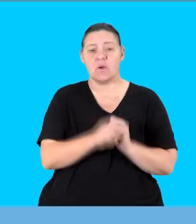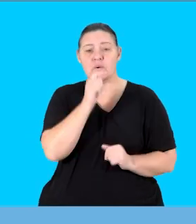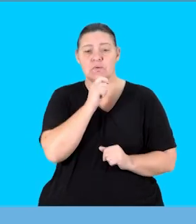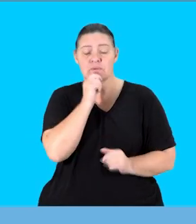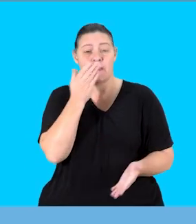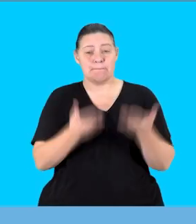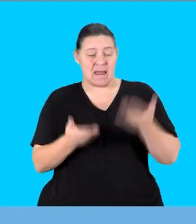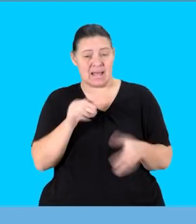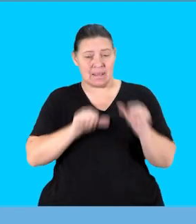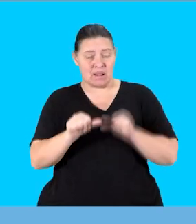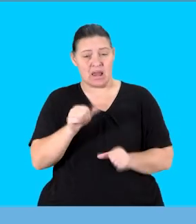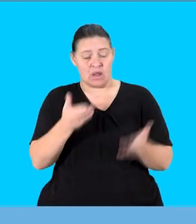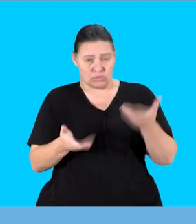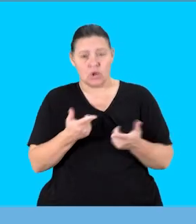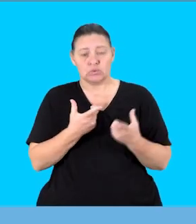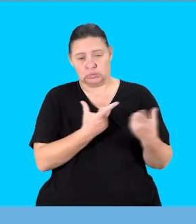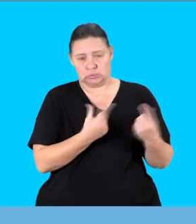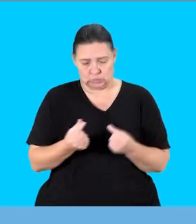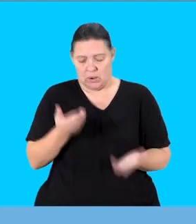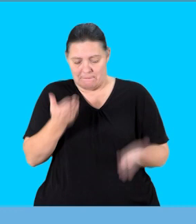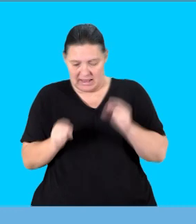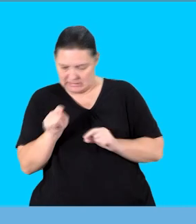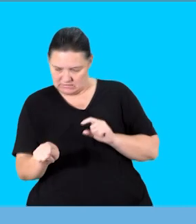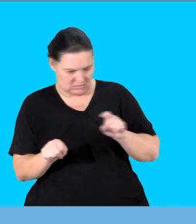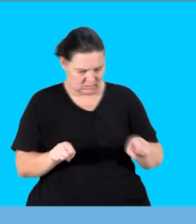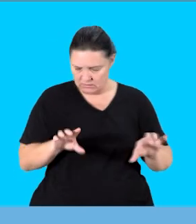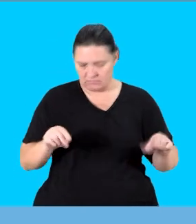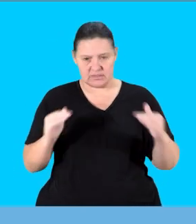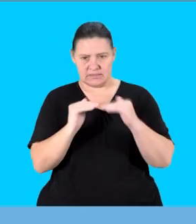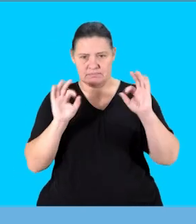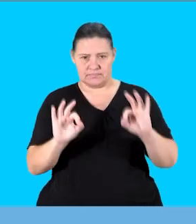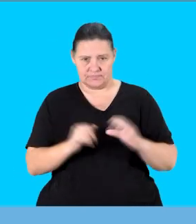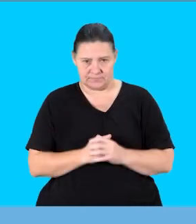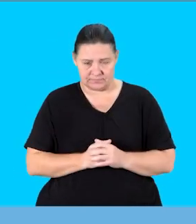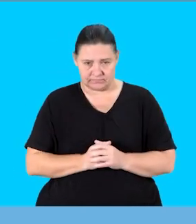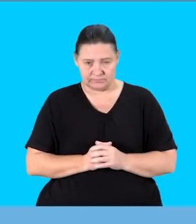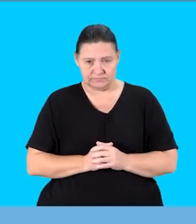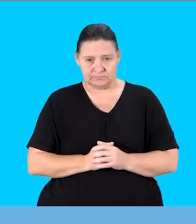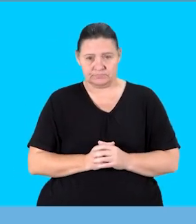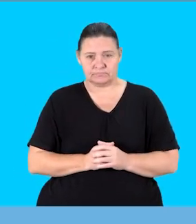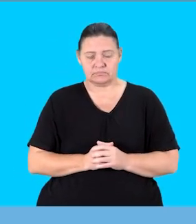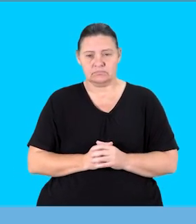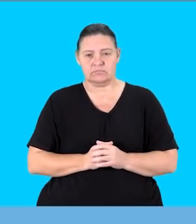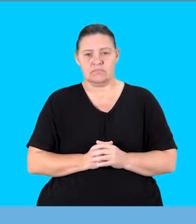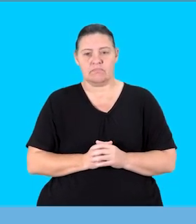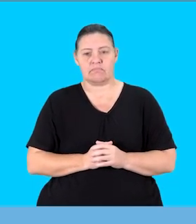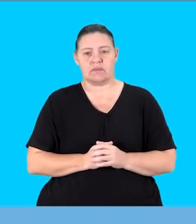lastly, use the rules of balancing a chemical equation to actually balance the chemical equation. So,